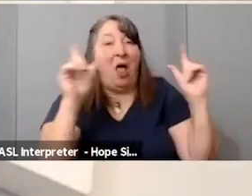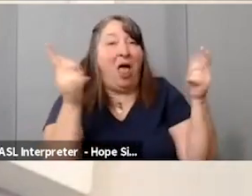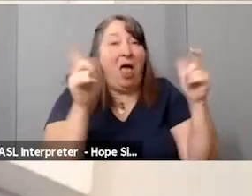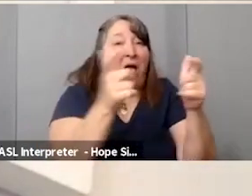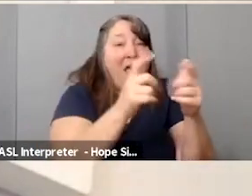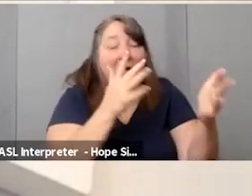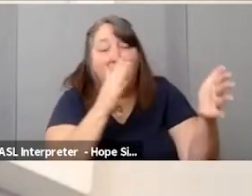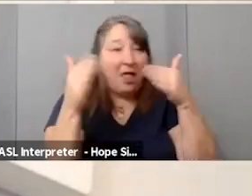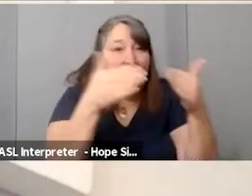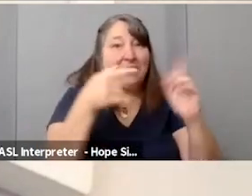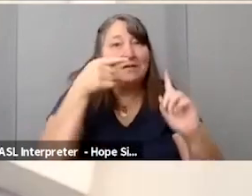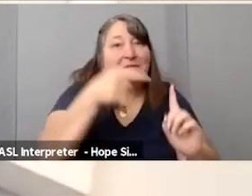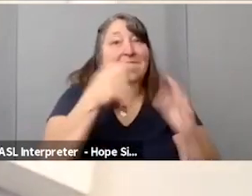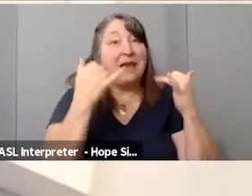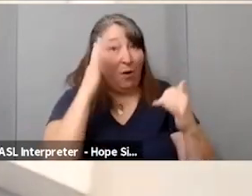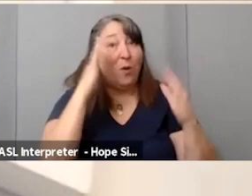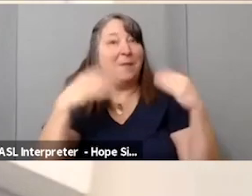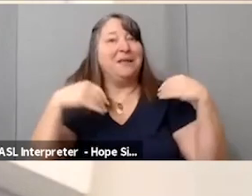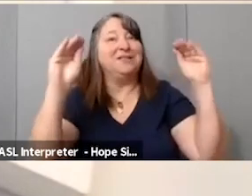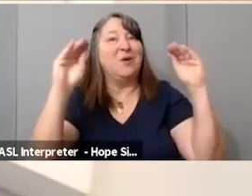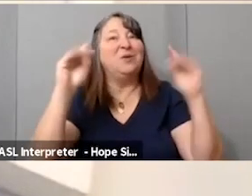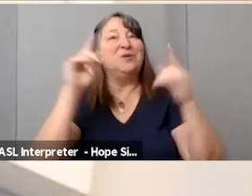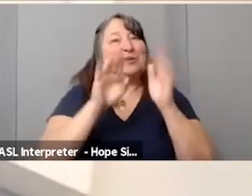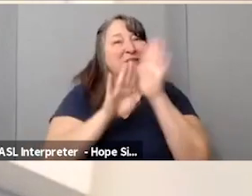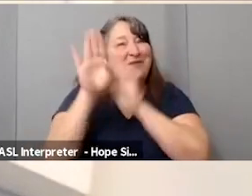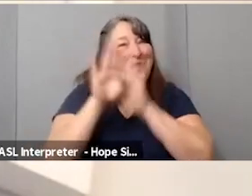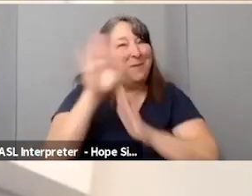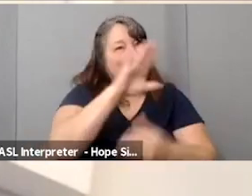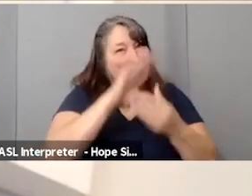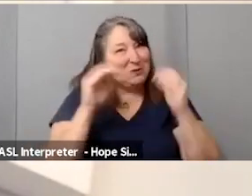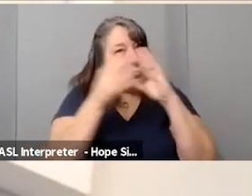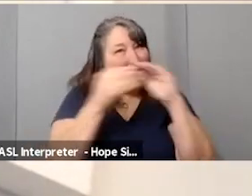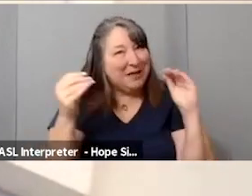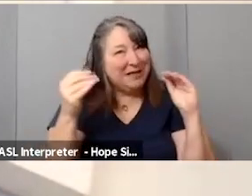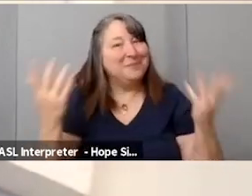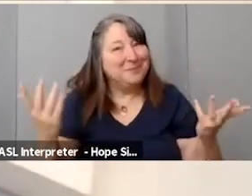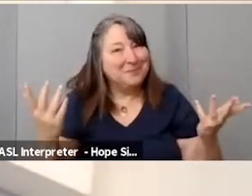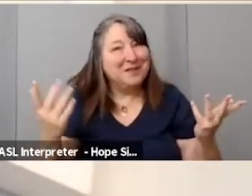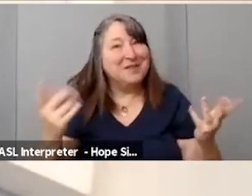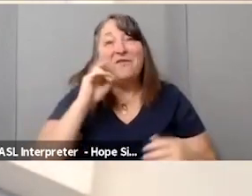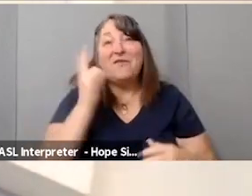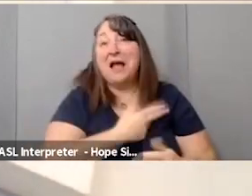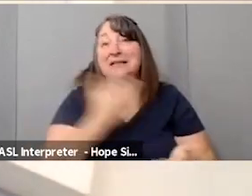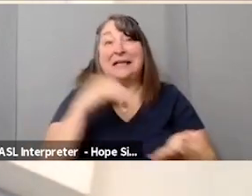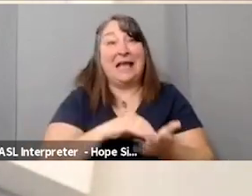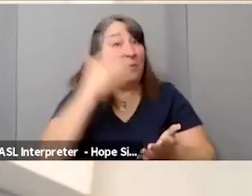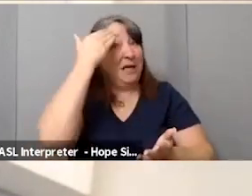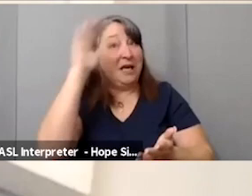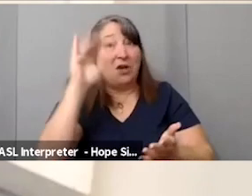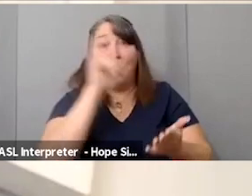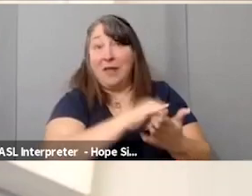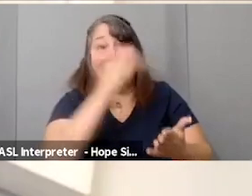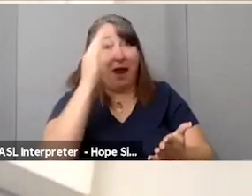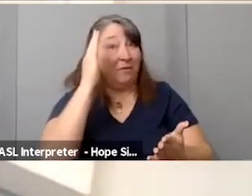They're basically going to be sold into development. So for us, really, again, we didn't know that that project was coming.